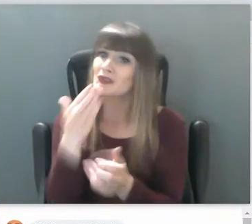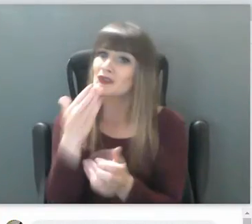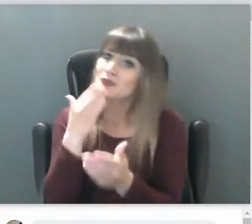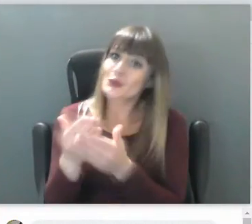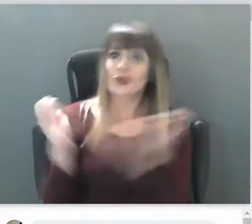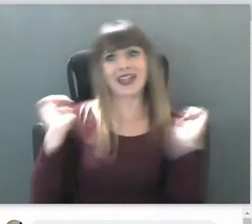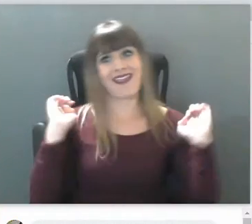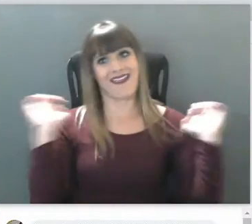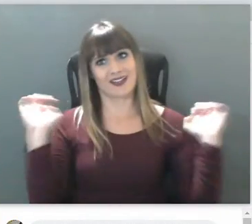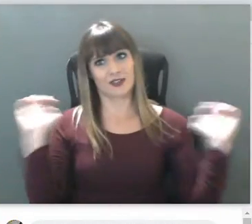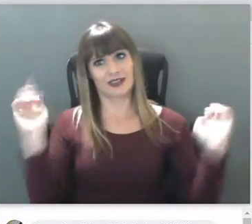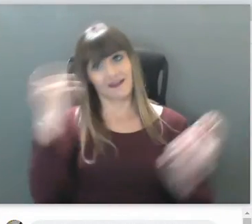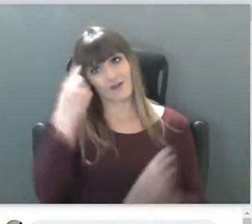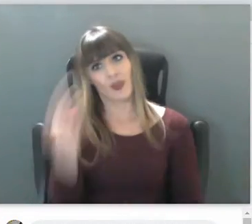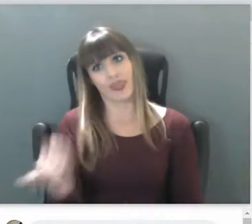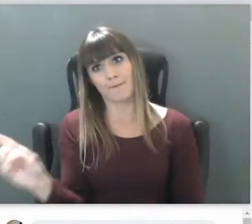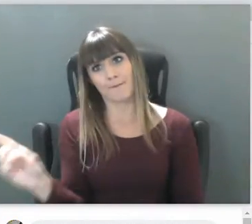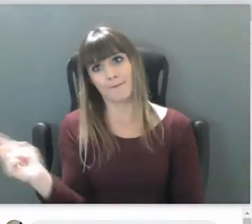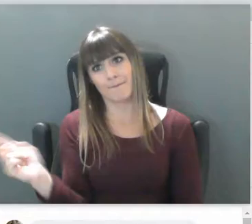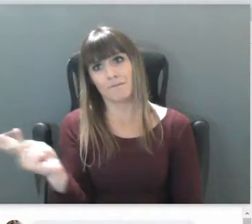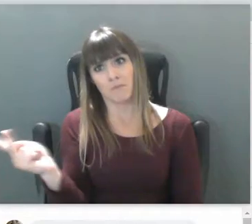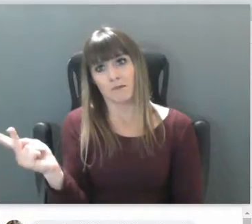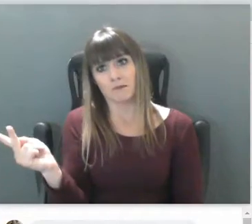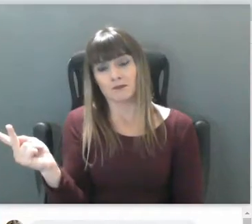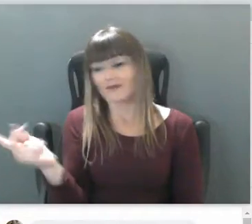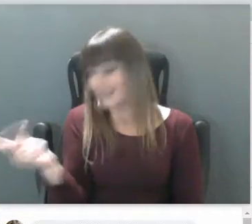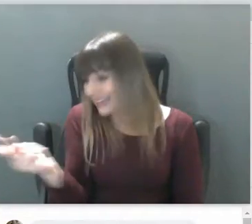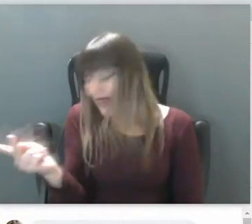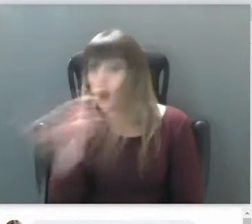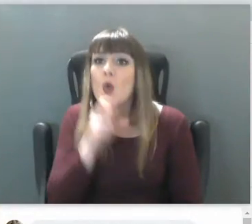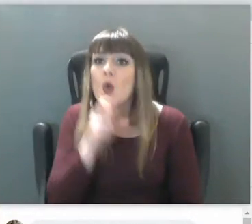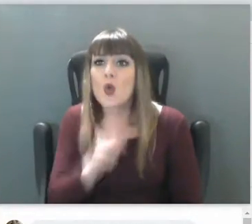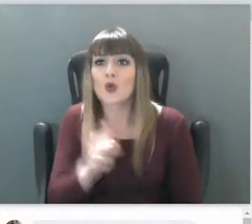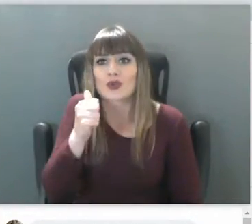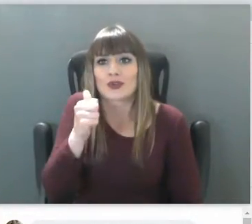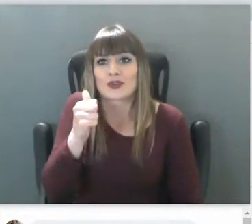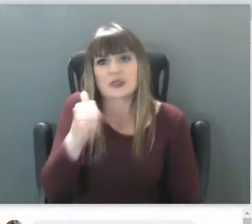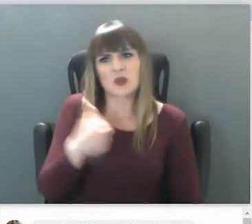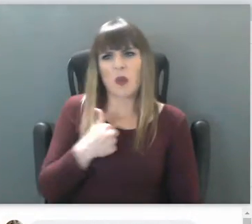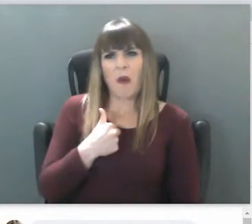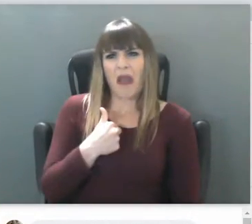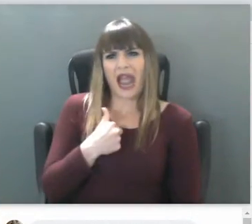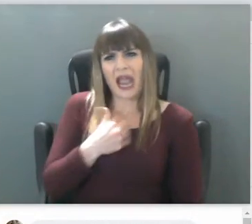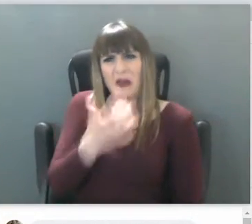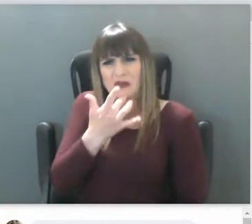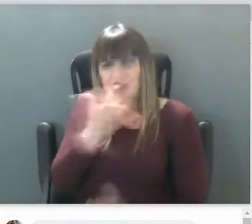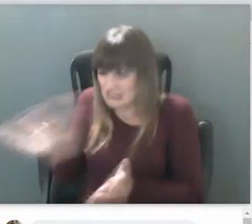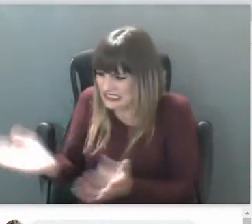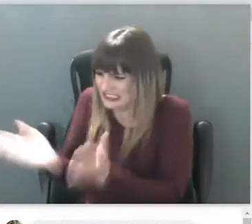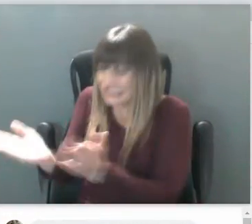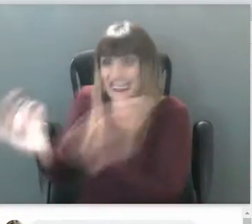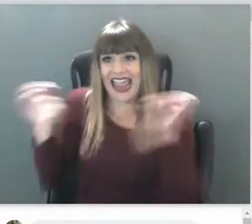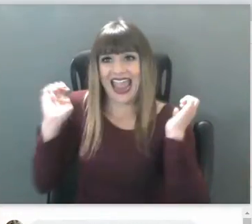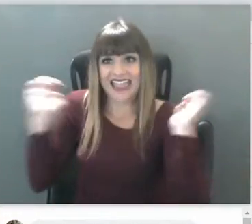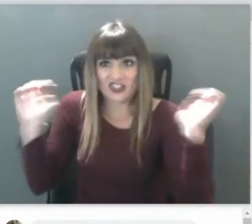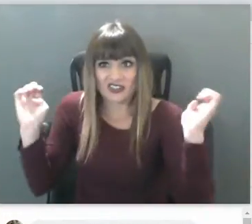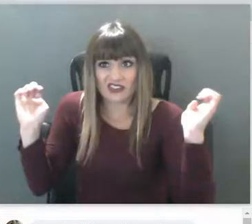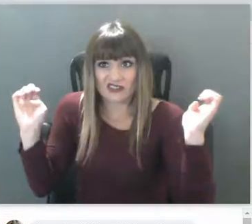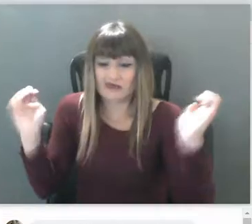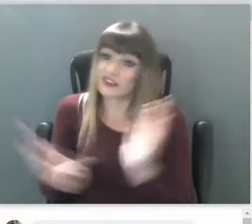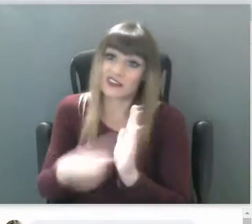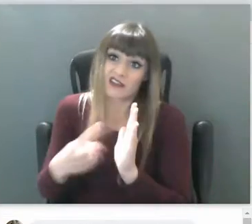porcupines, so I like to give them that extra exercise, get them outside. Yes. You know, they don't always want to do it. Sometimes